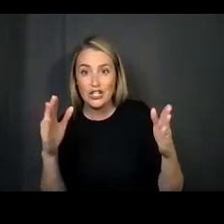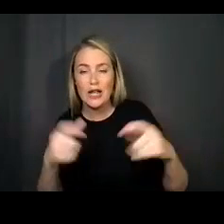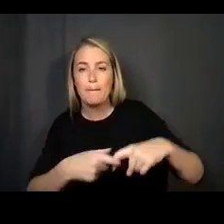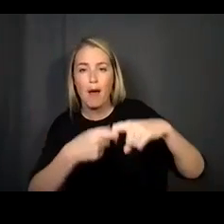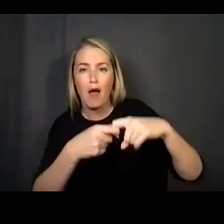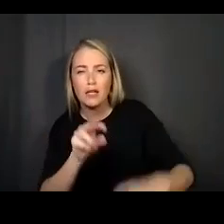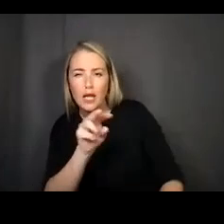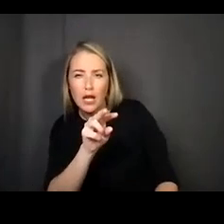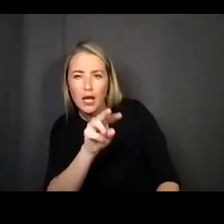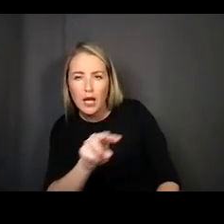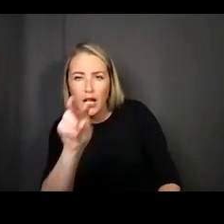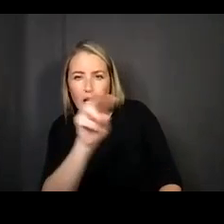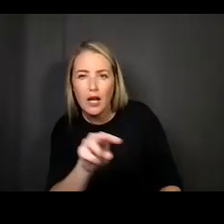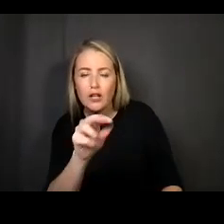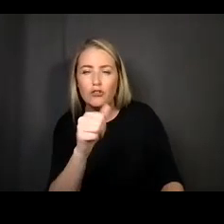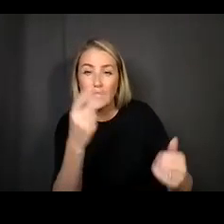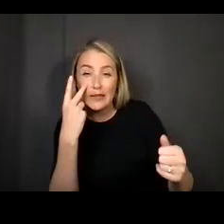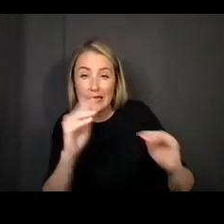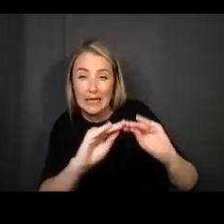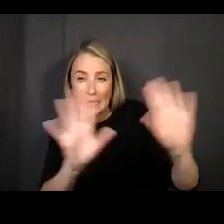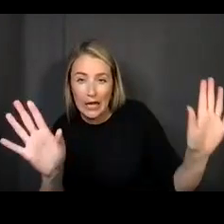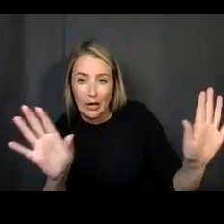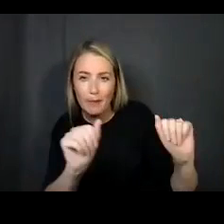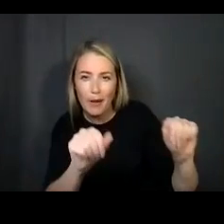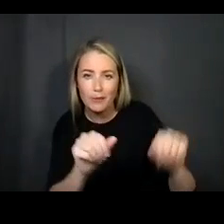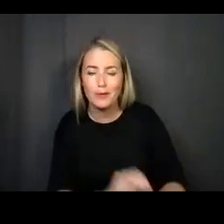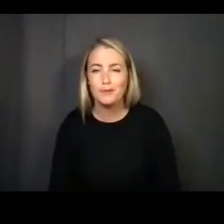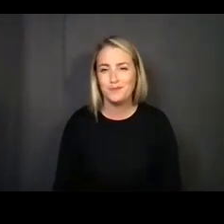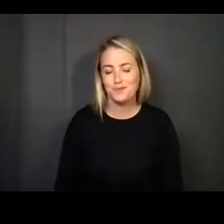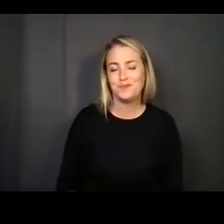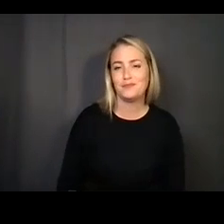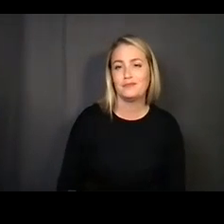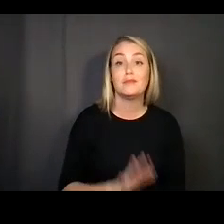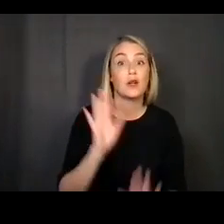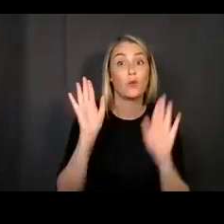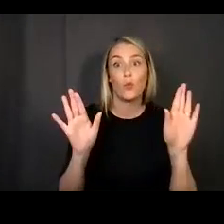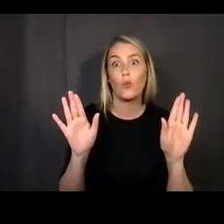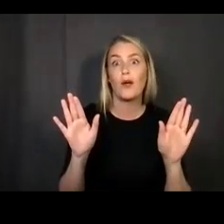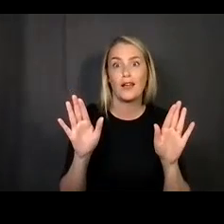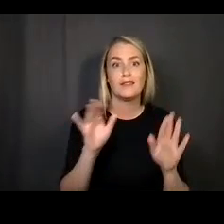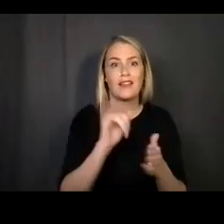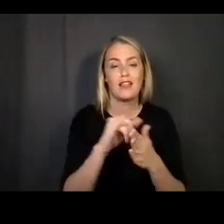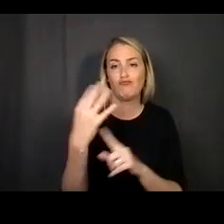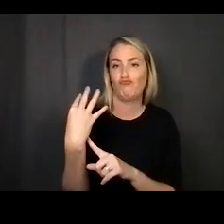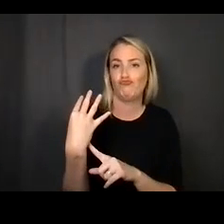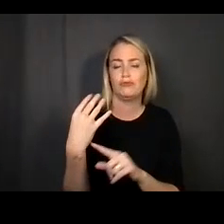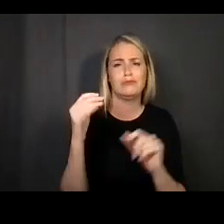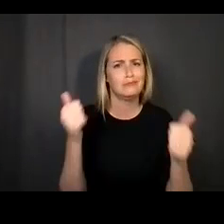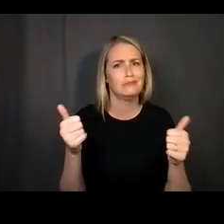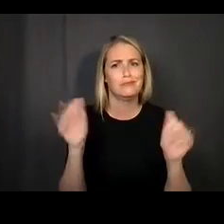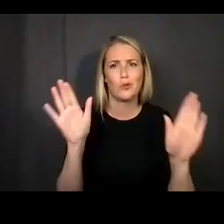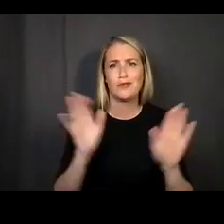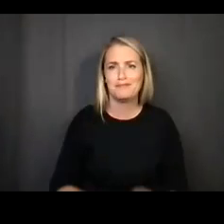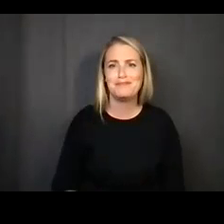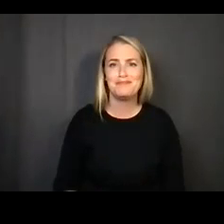eso nos da una oportunidad de poner pausa y tener una visión mucho más clara. Pero es una